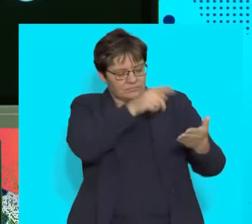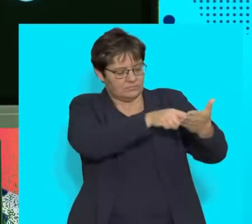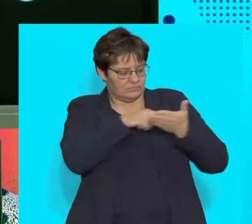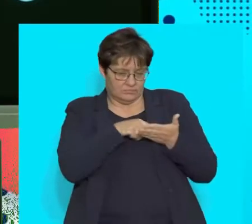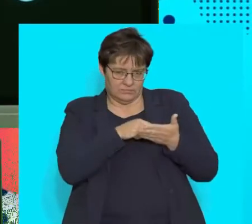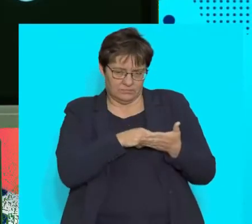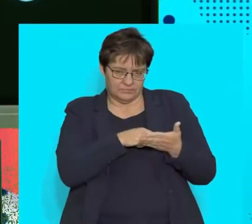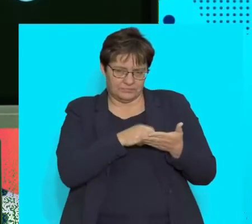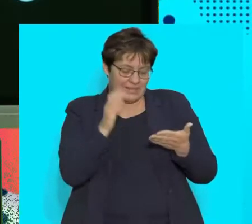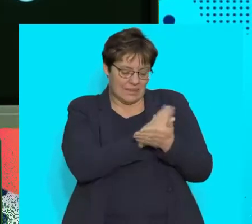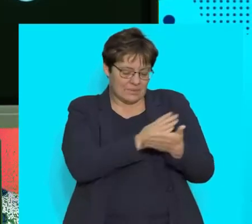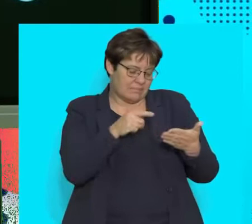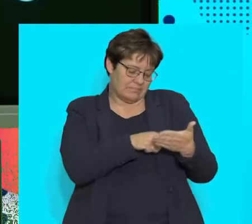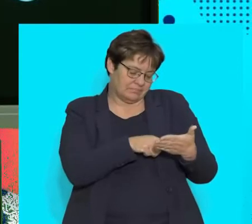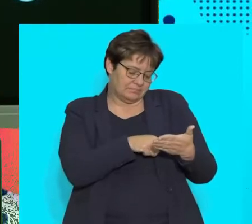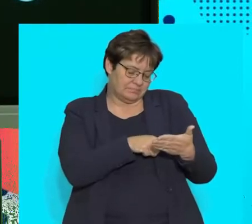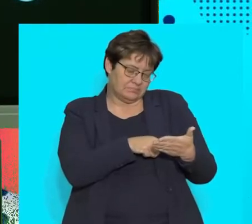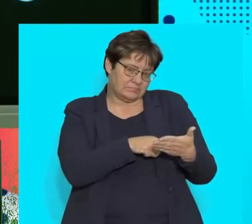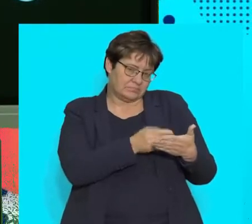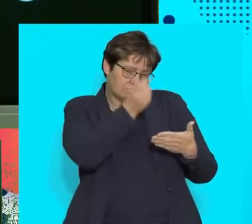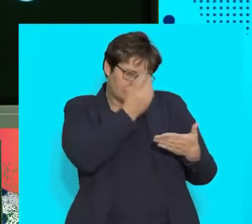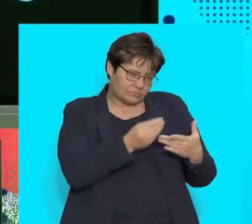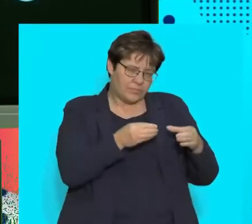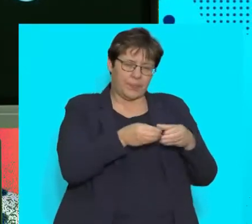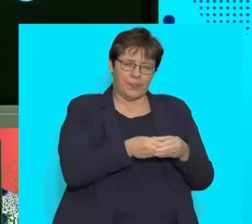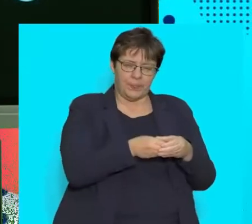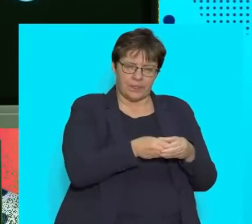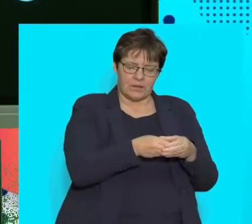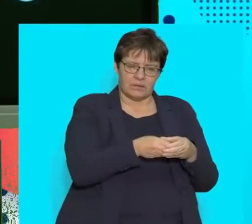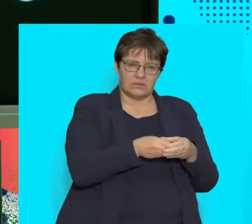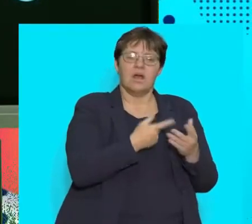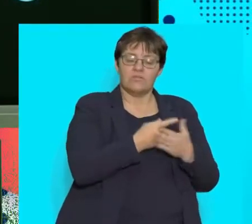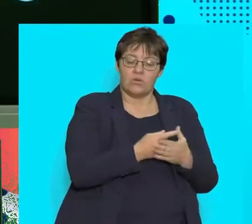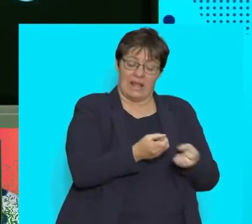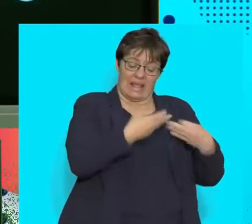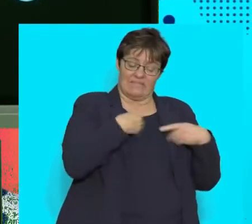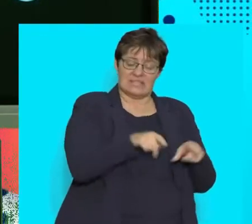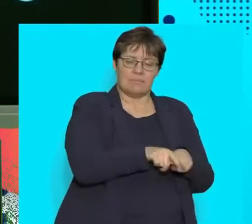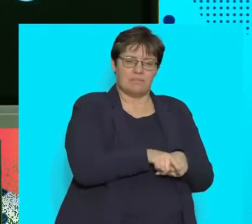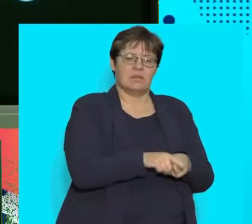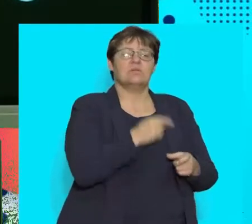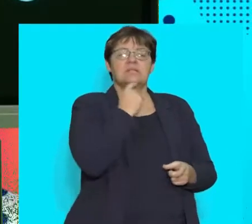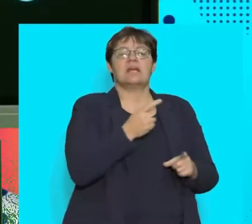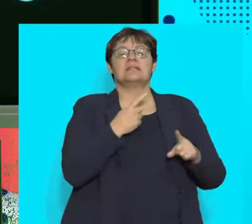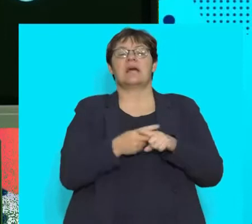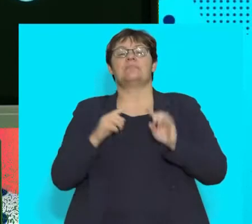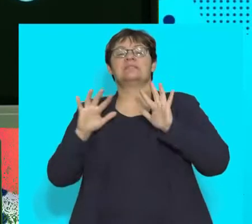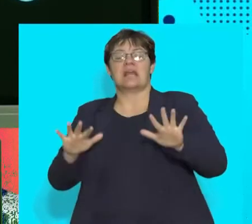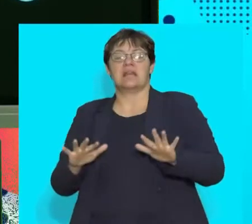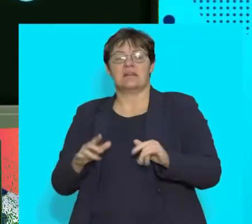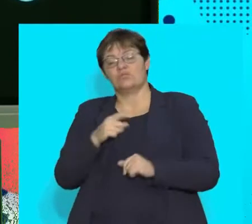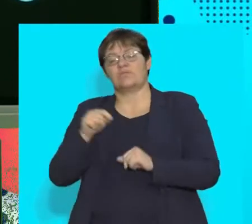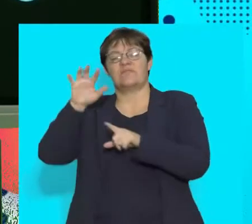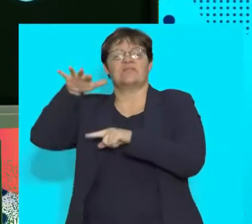So sometimes the data could be very small, and instead of writing it as it's given, we can say times 10